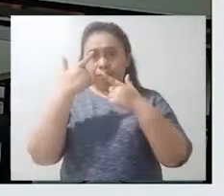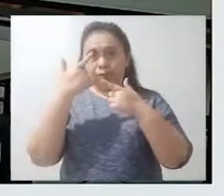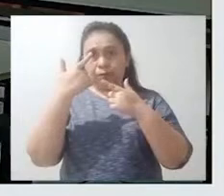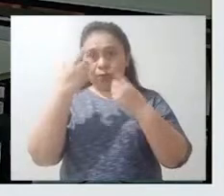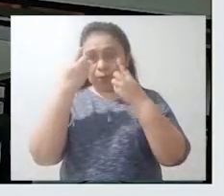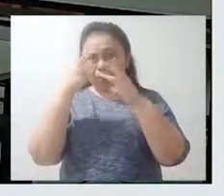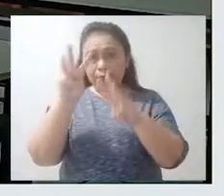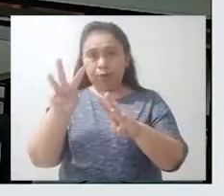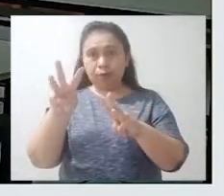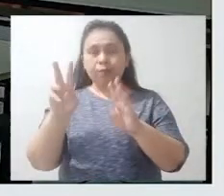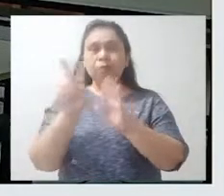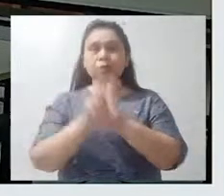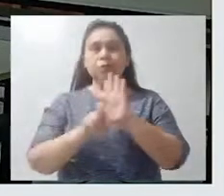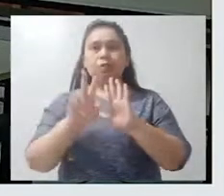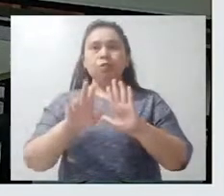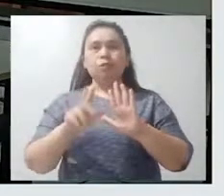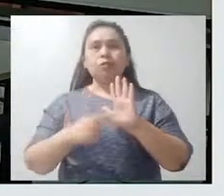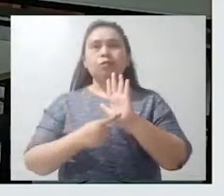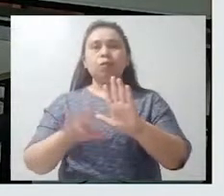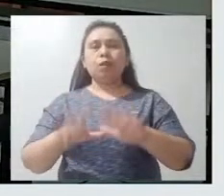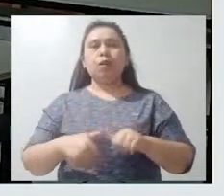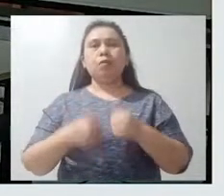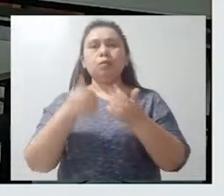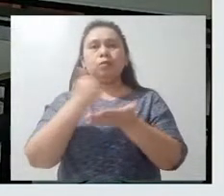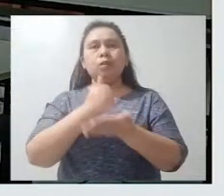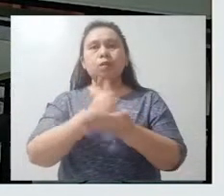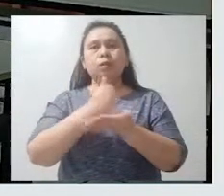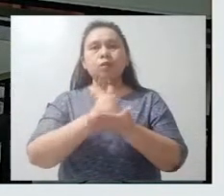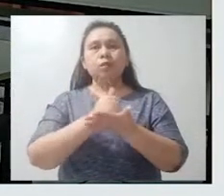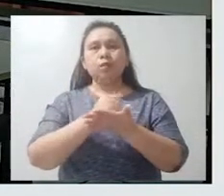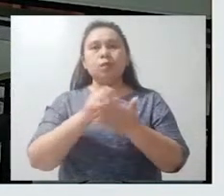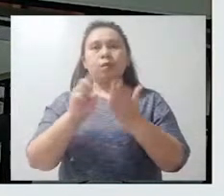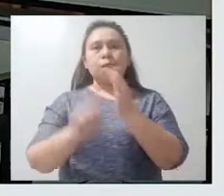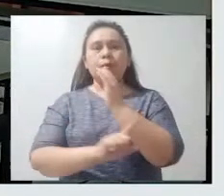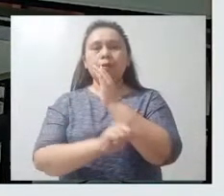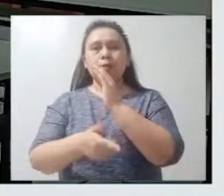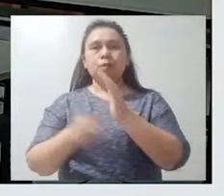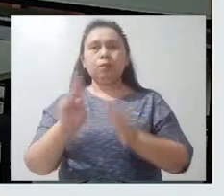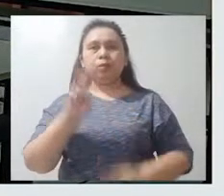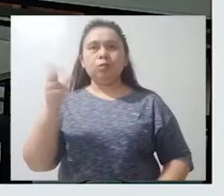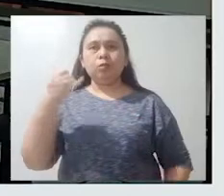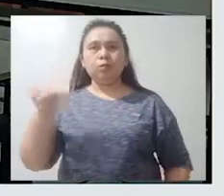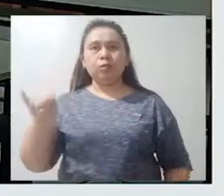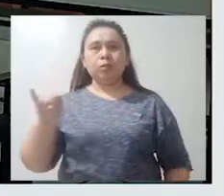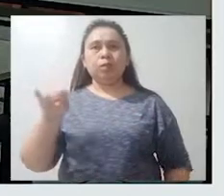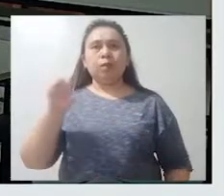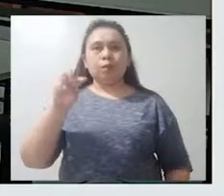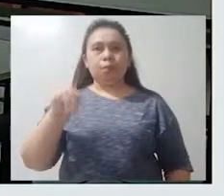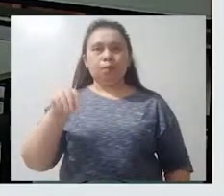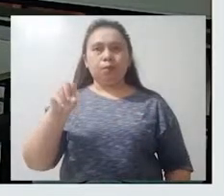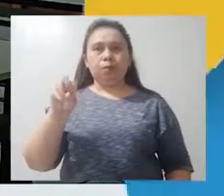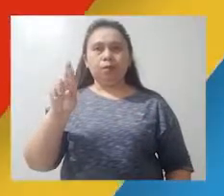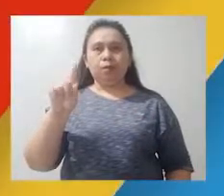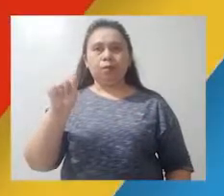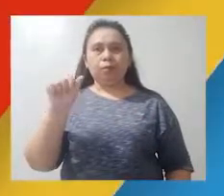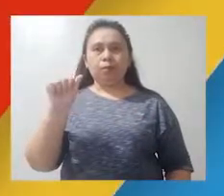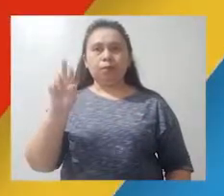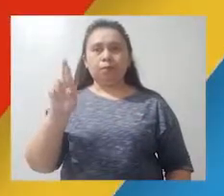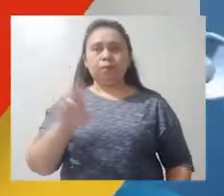us watch this video showing how to crush mint leaves using mortar and